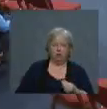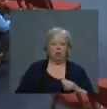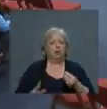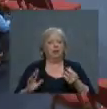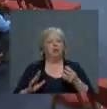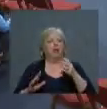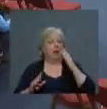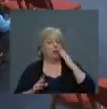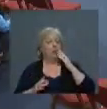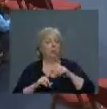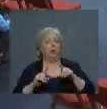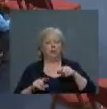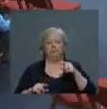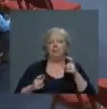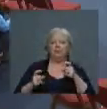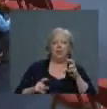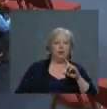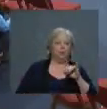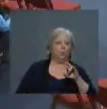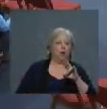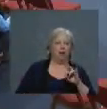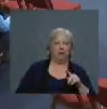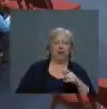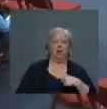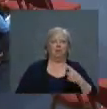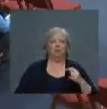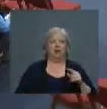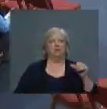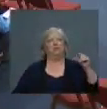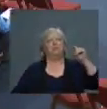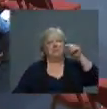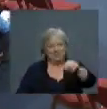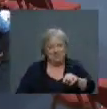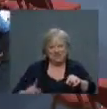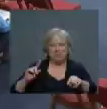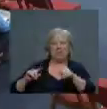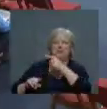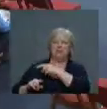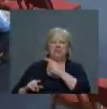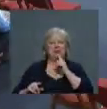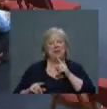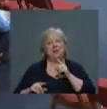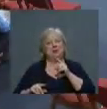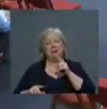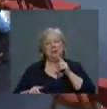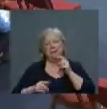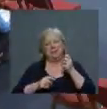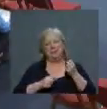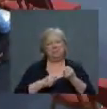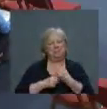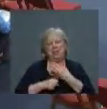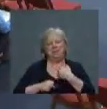please. I was trying to get to my button. She beat me. She's more agile than I am.